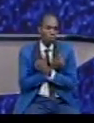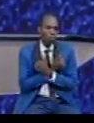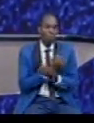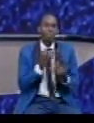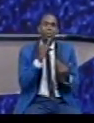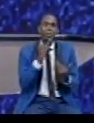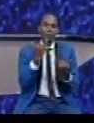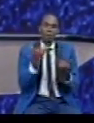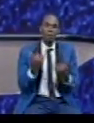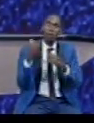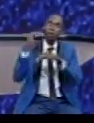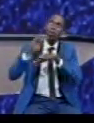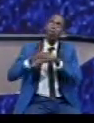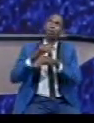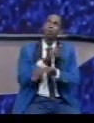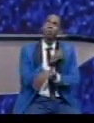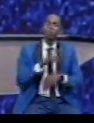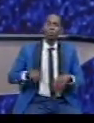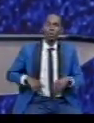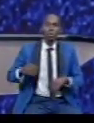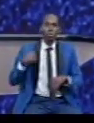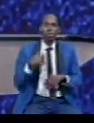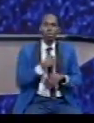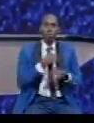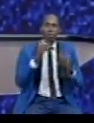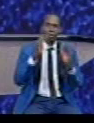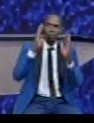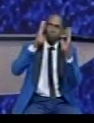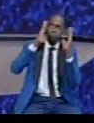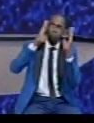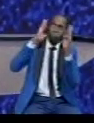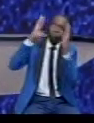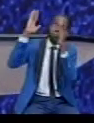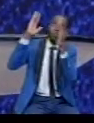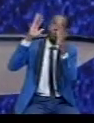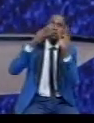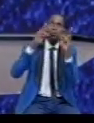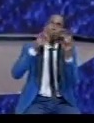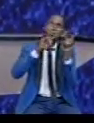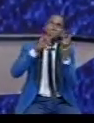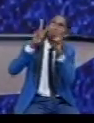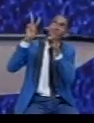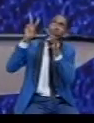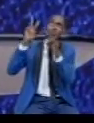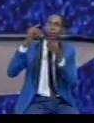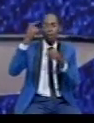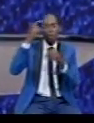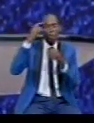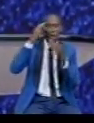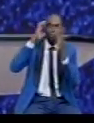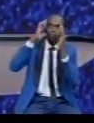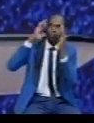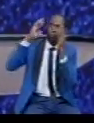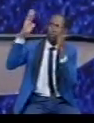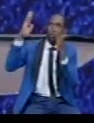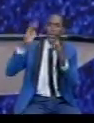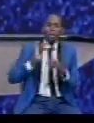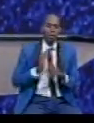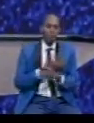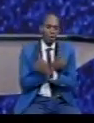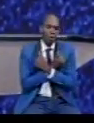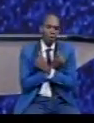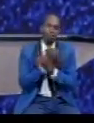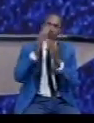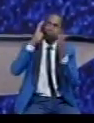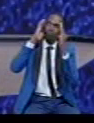upon the Lord. And we fix our gaze, we fix our mind, we fix our affection on